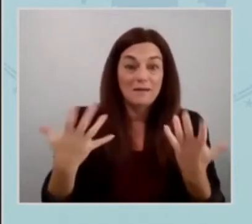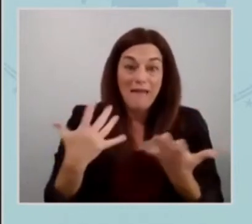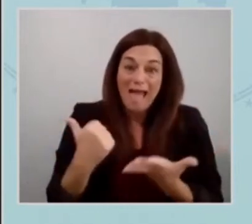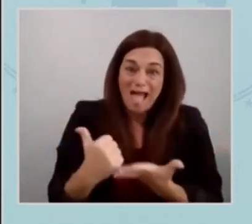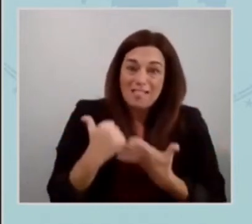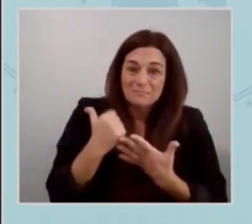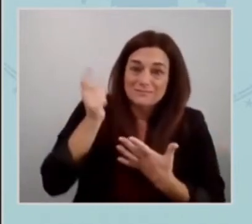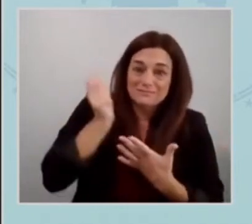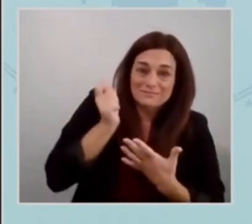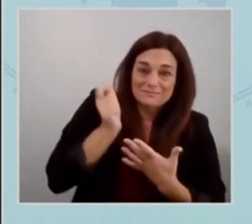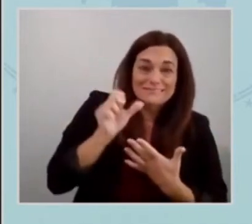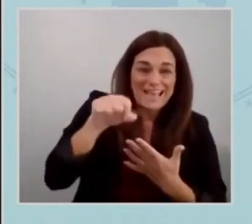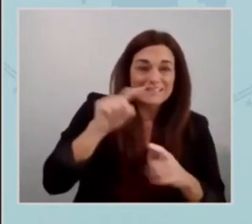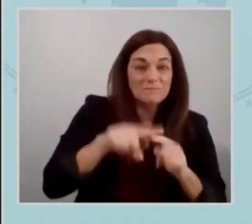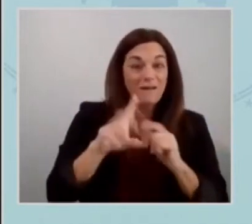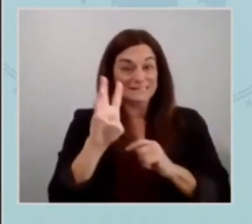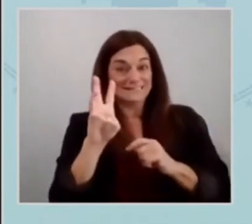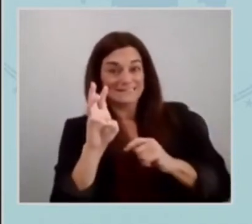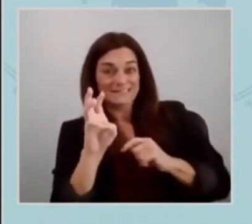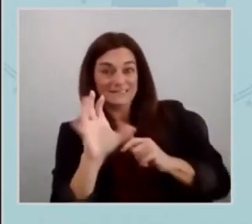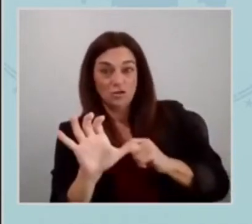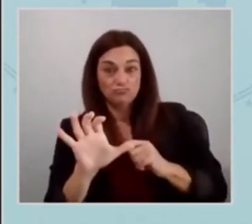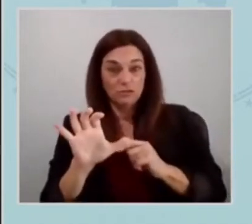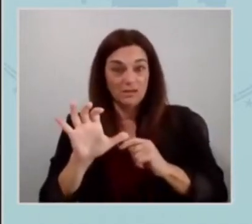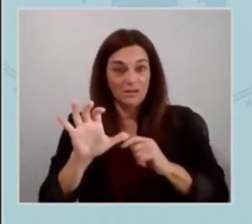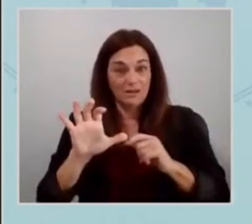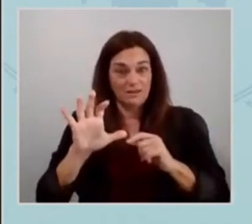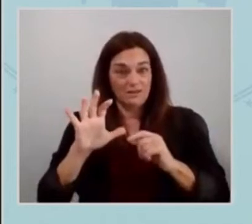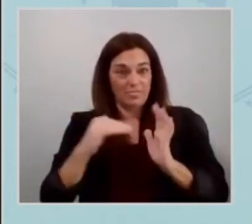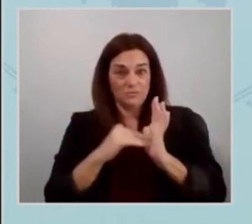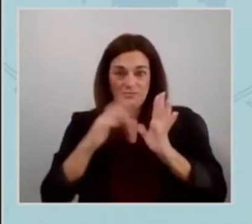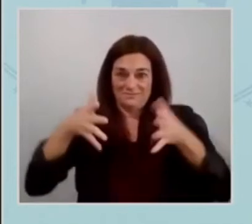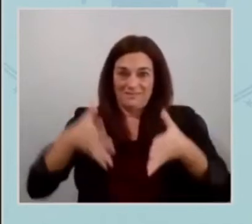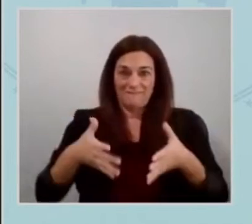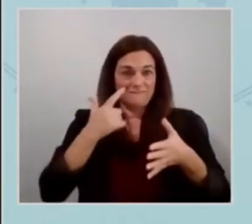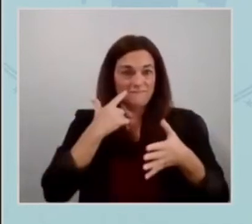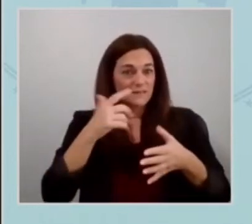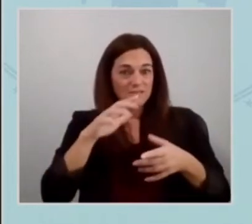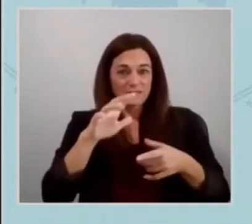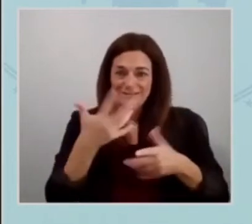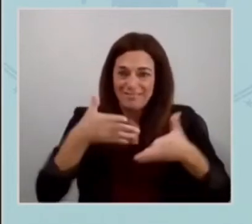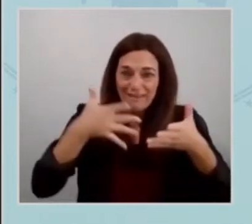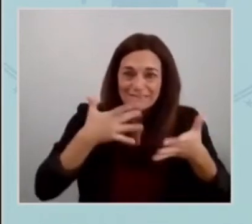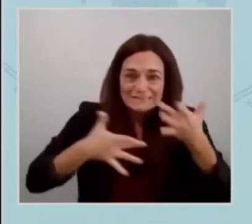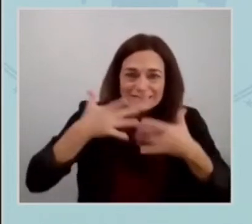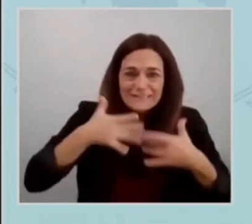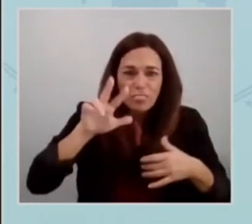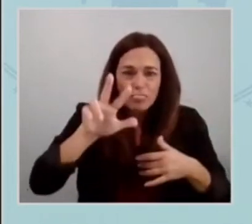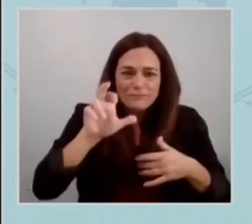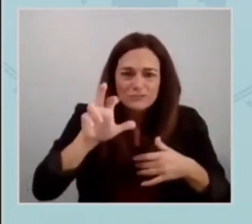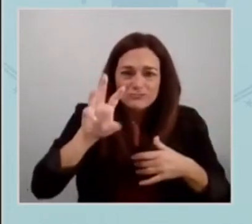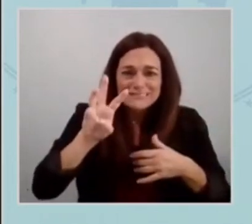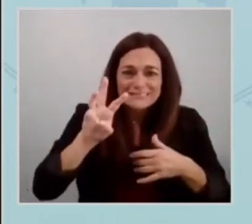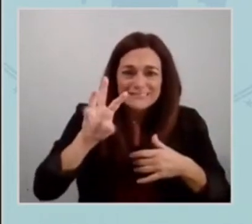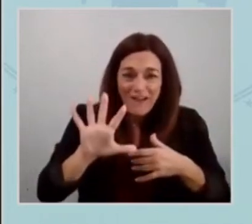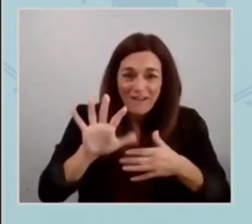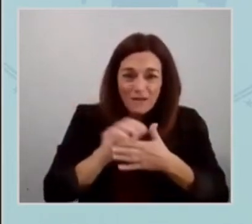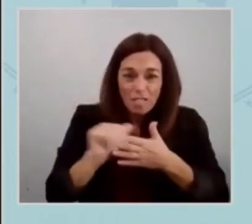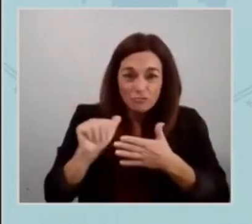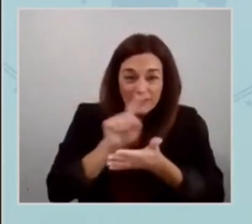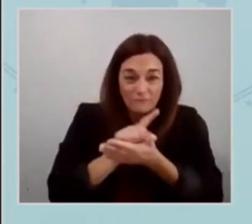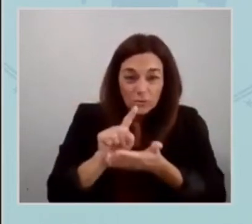Unemployment, it helps, but without the 600, we're forced or we were left to live off